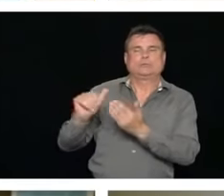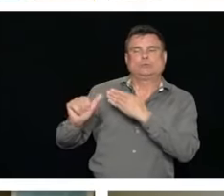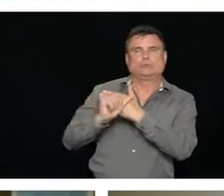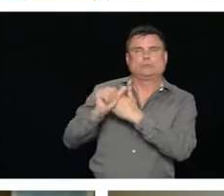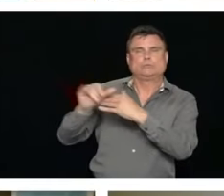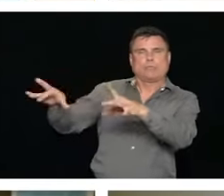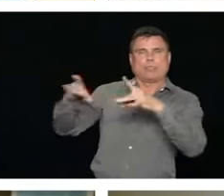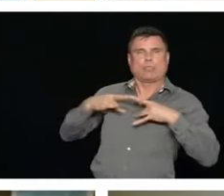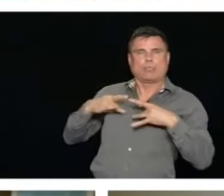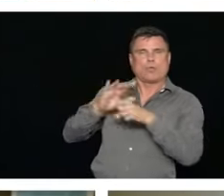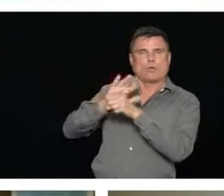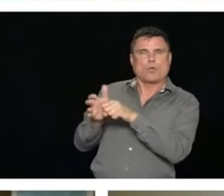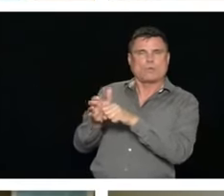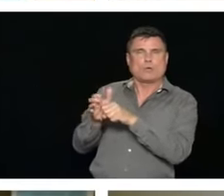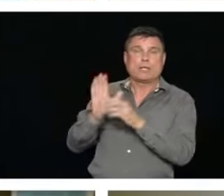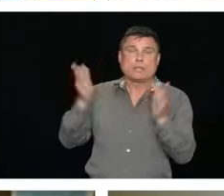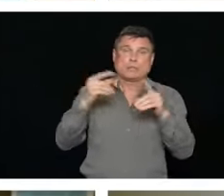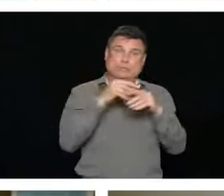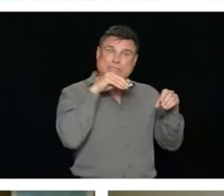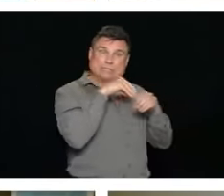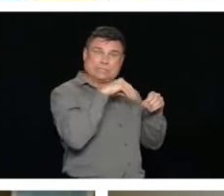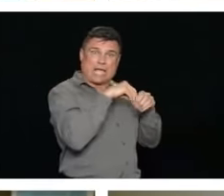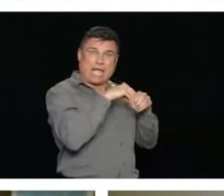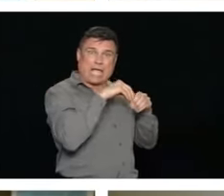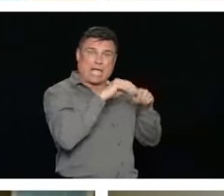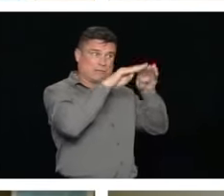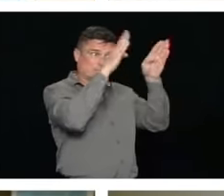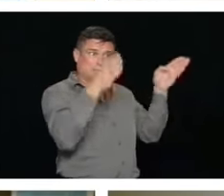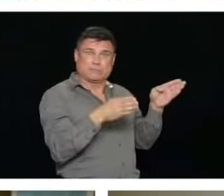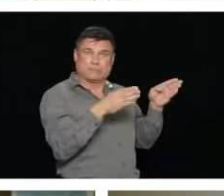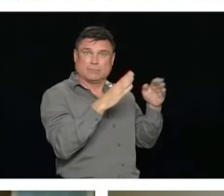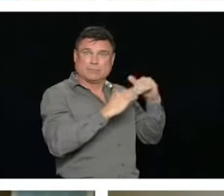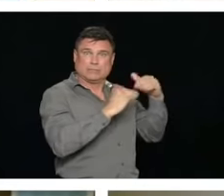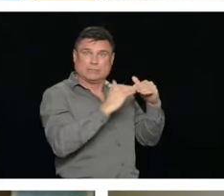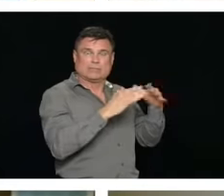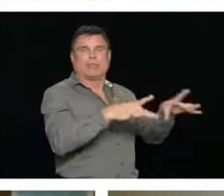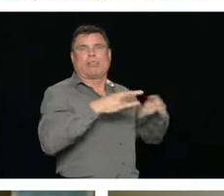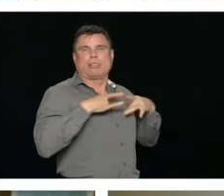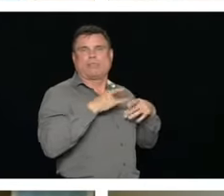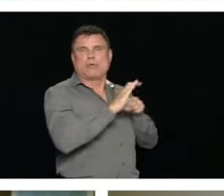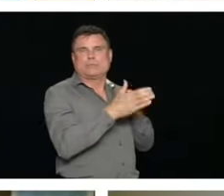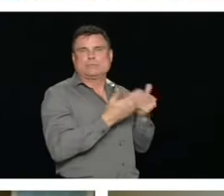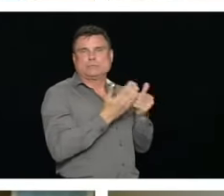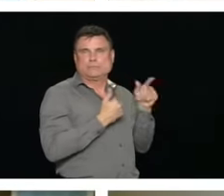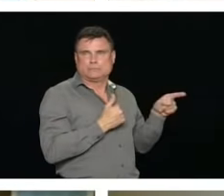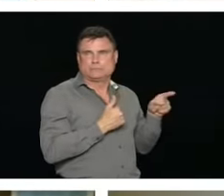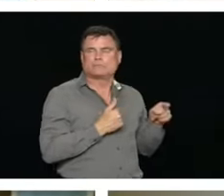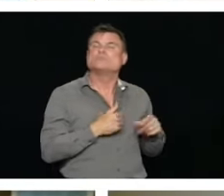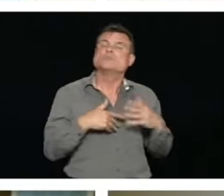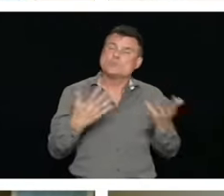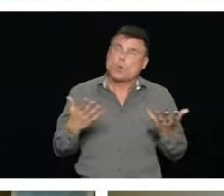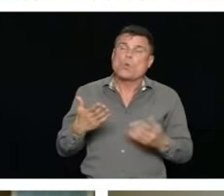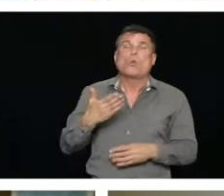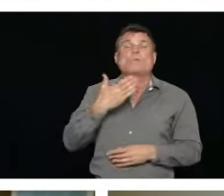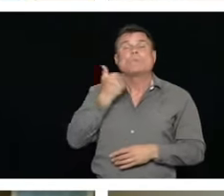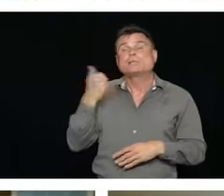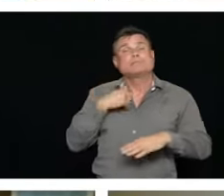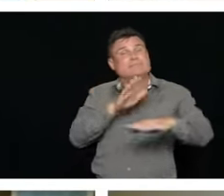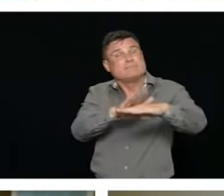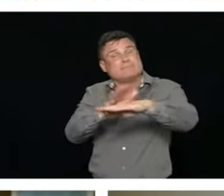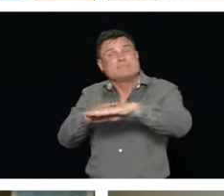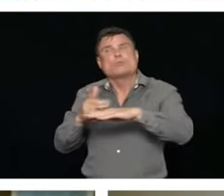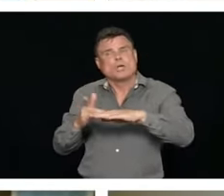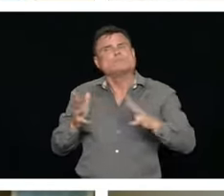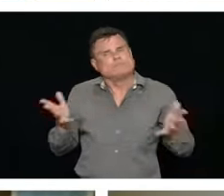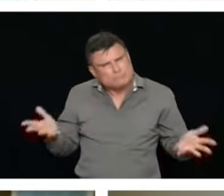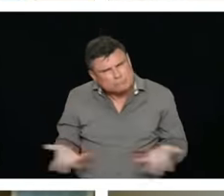So I think one of the best things we can do actually is be outside, both for playing and for education as well. For certain